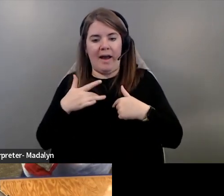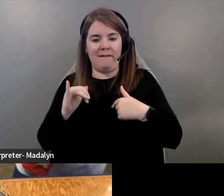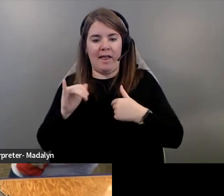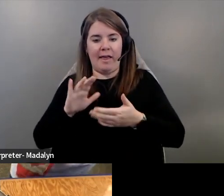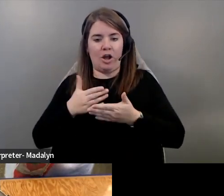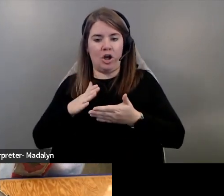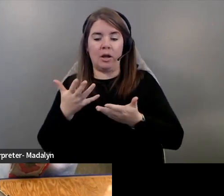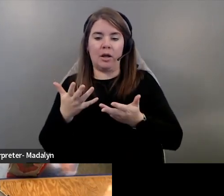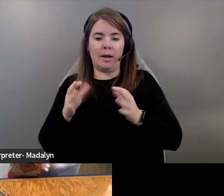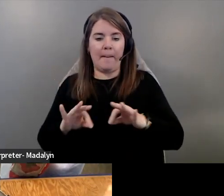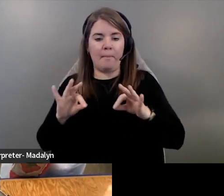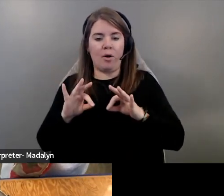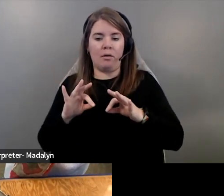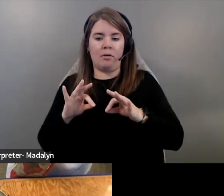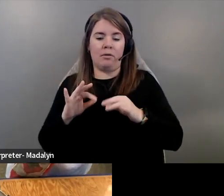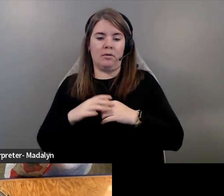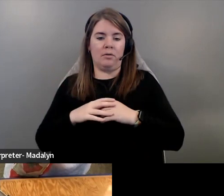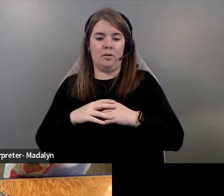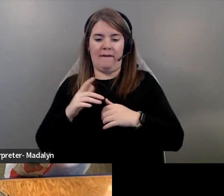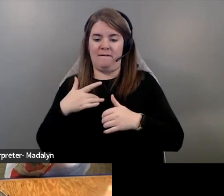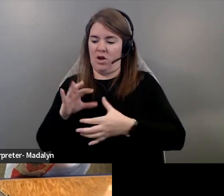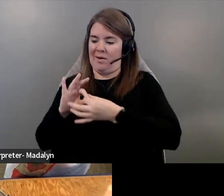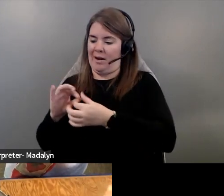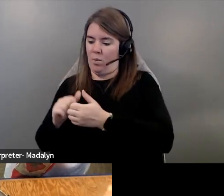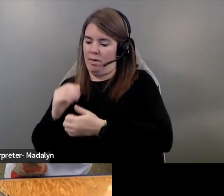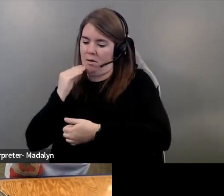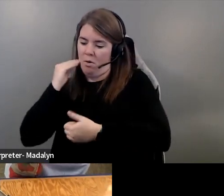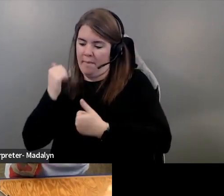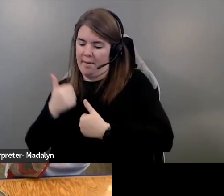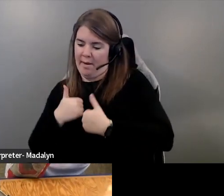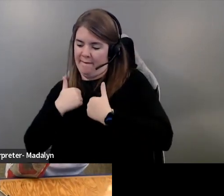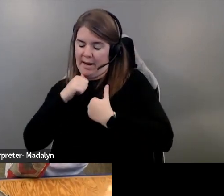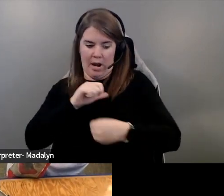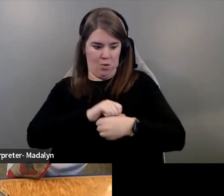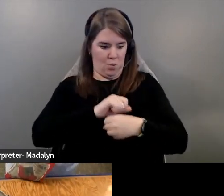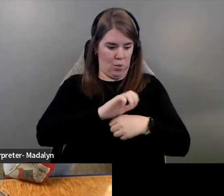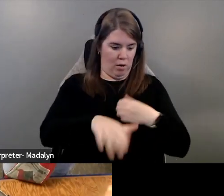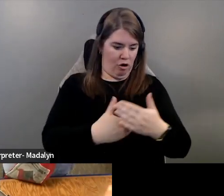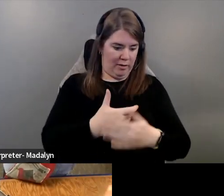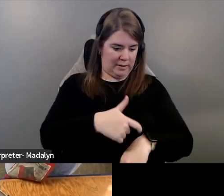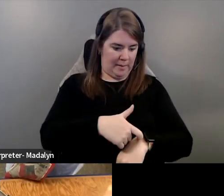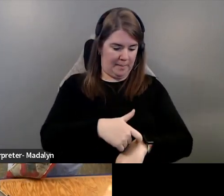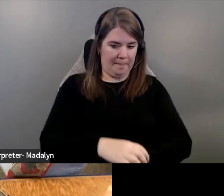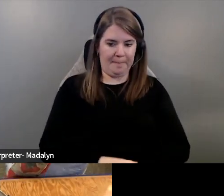for me to stay connected with home life and not work all the time.